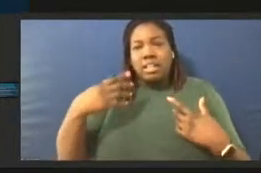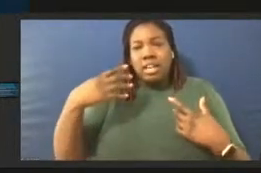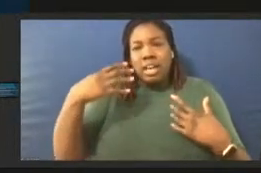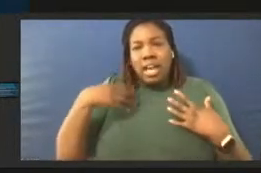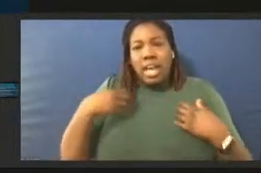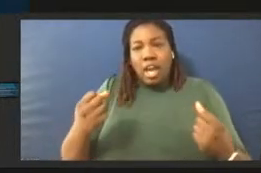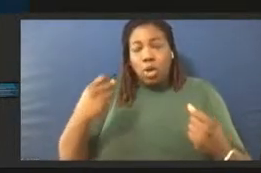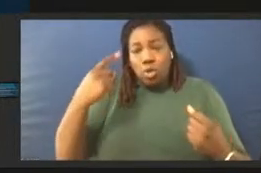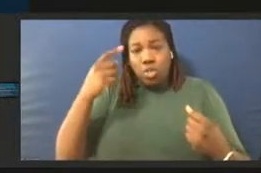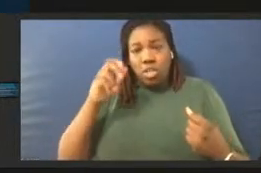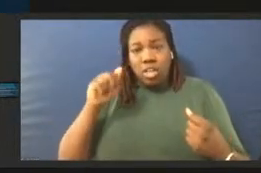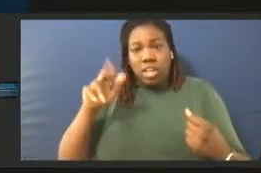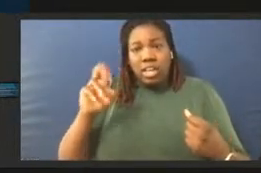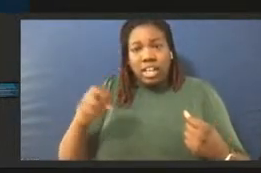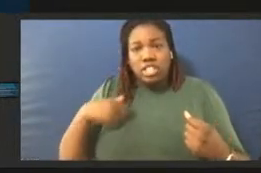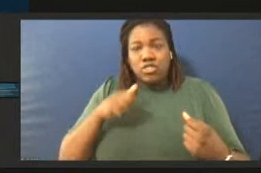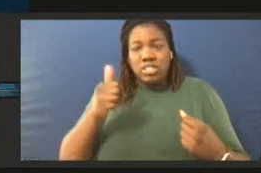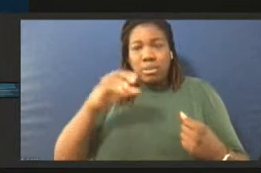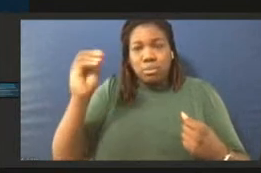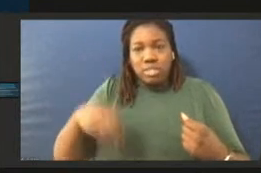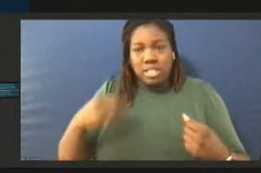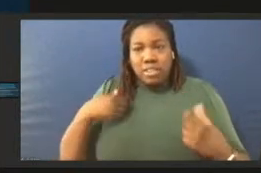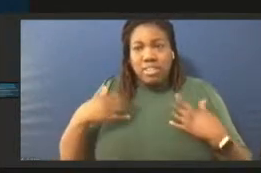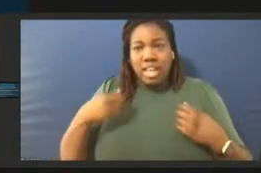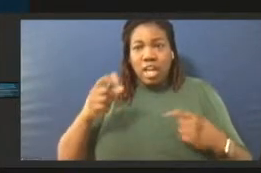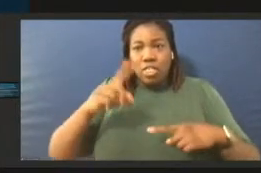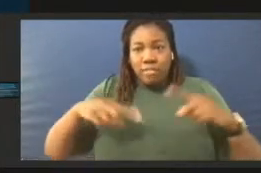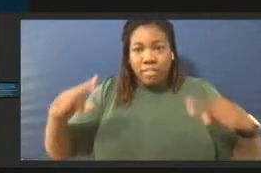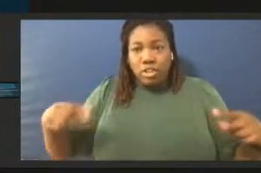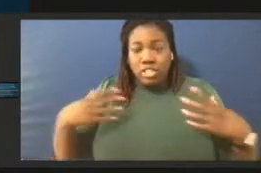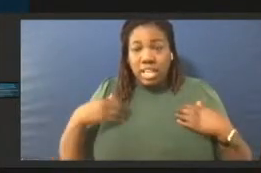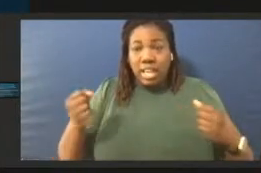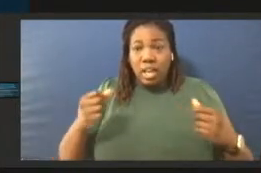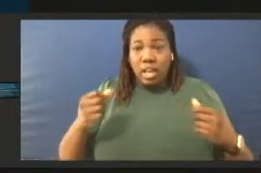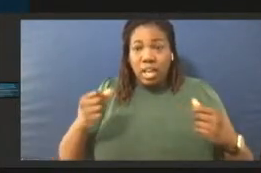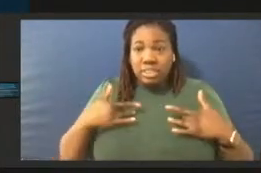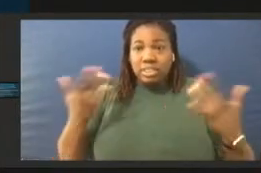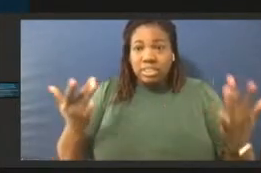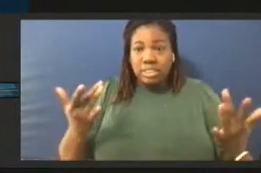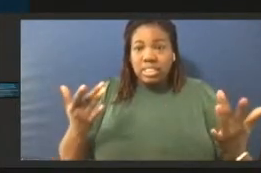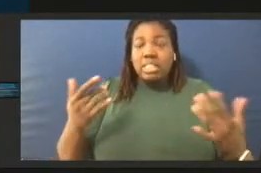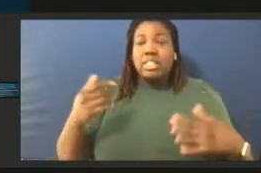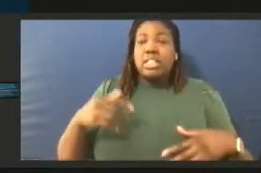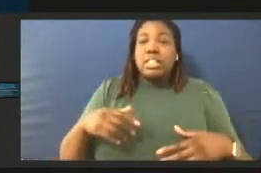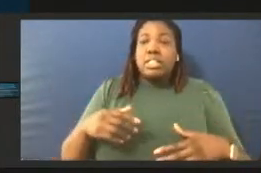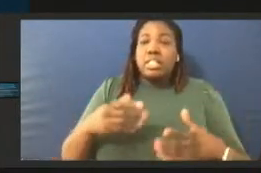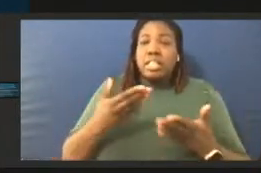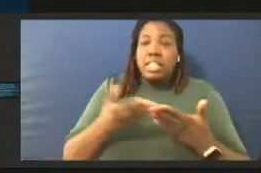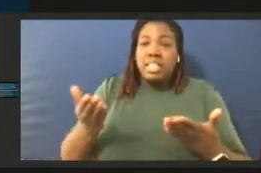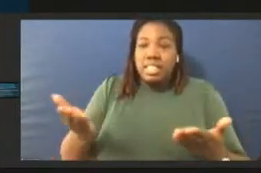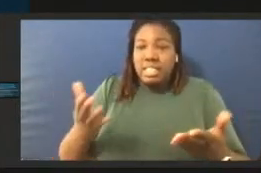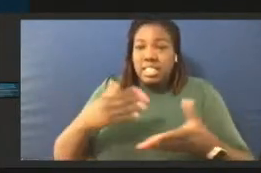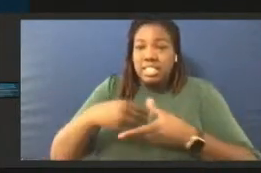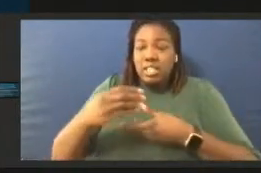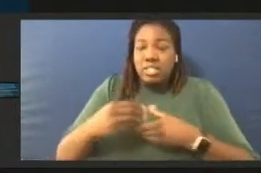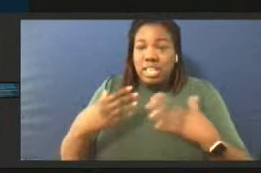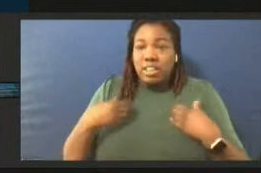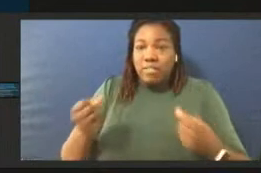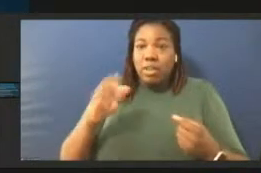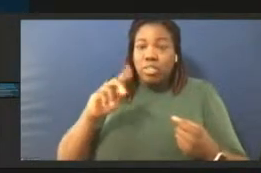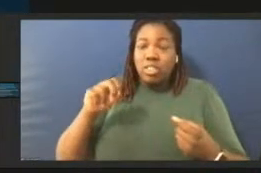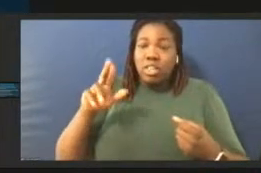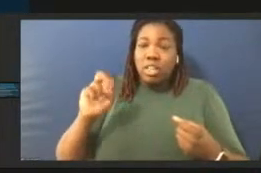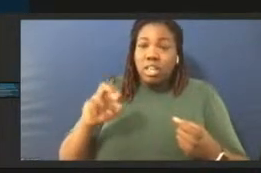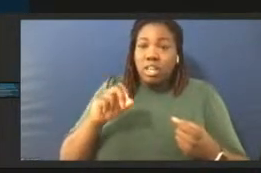the variance in our health status. 90% of how healthy we are is determined by things outside of healthcare. And if